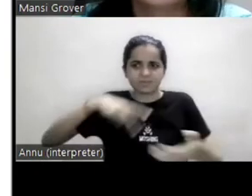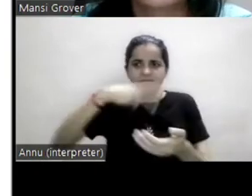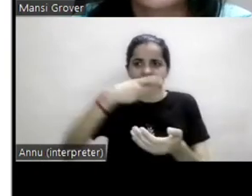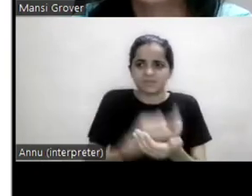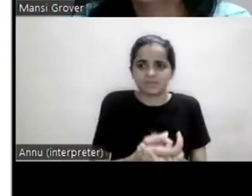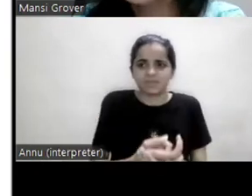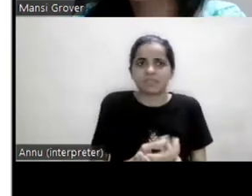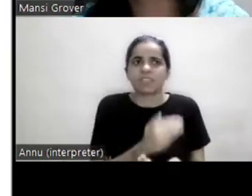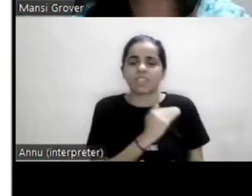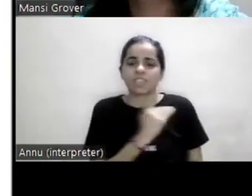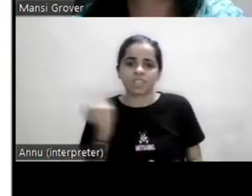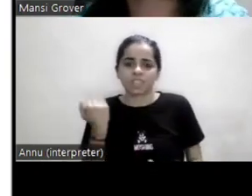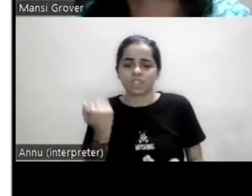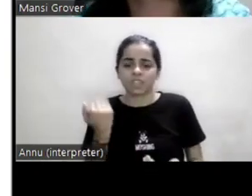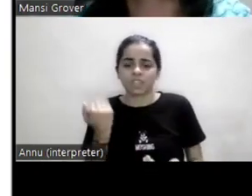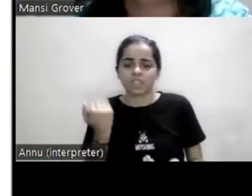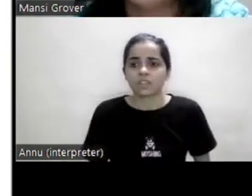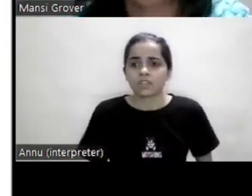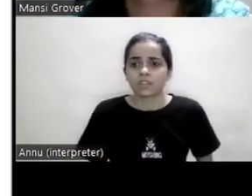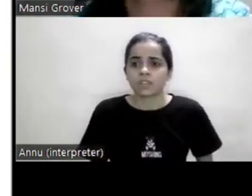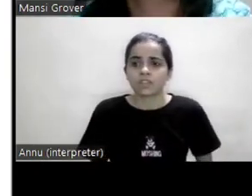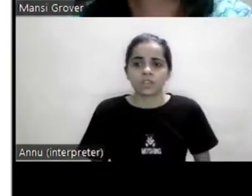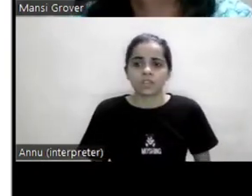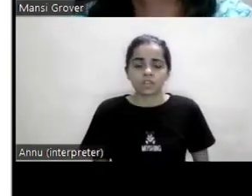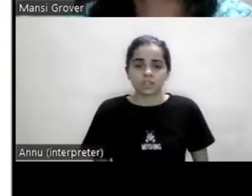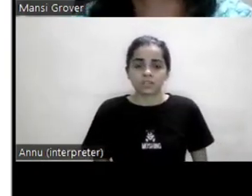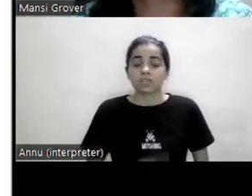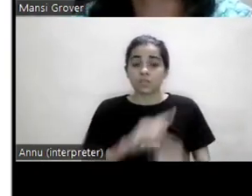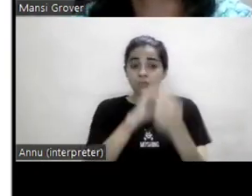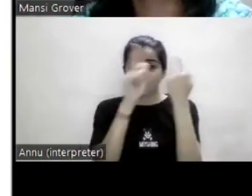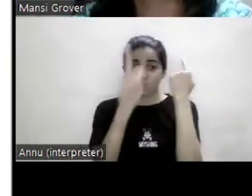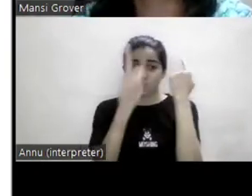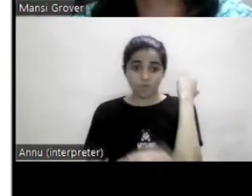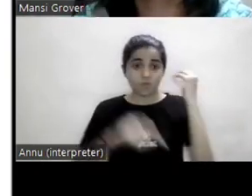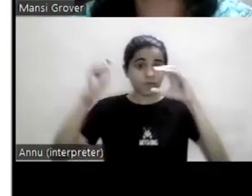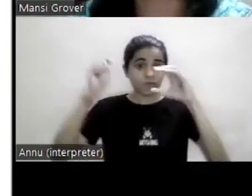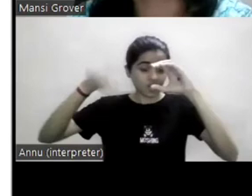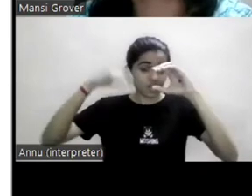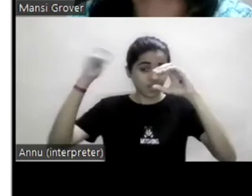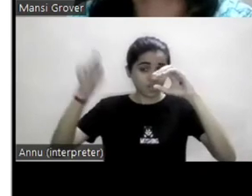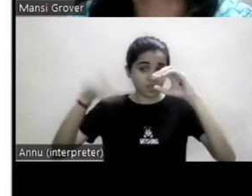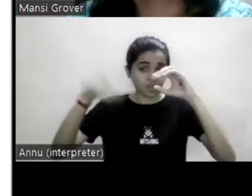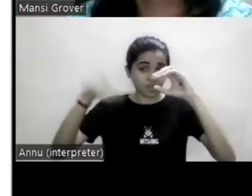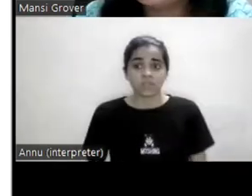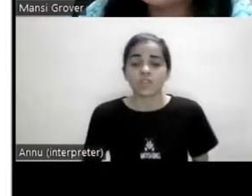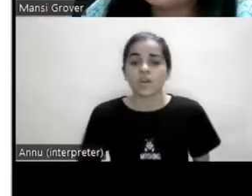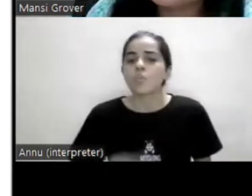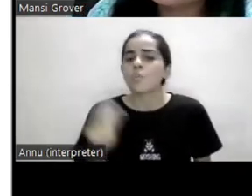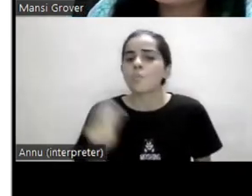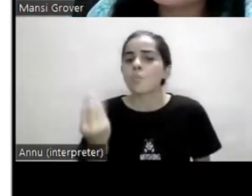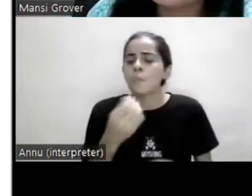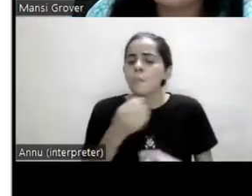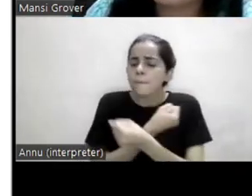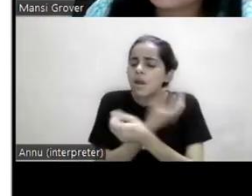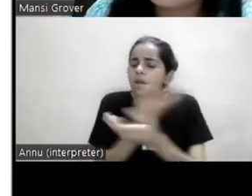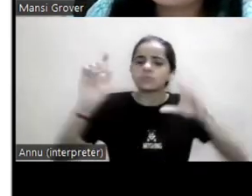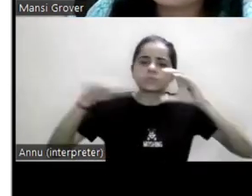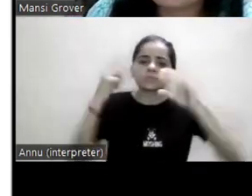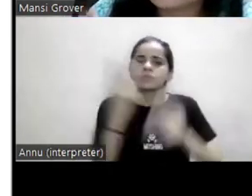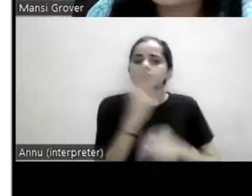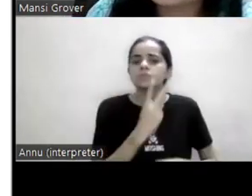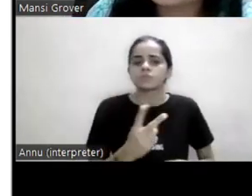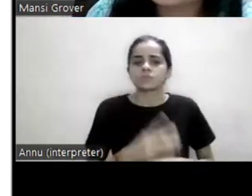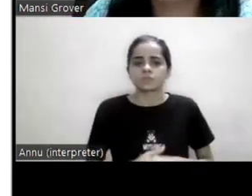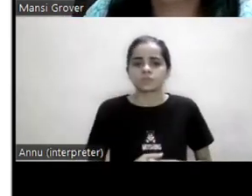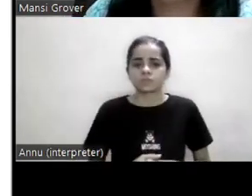a suicide. So this kind of ending you would see in a lot of films. Either you would see